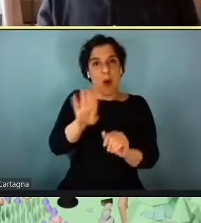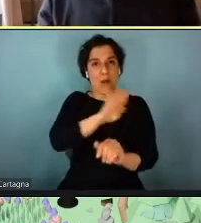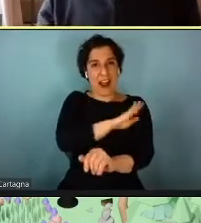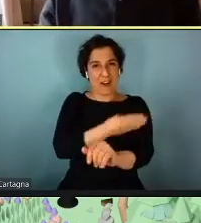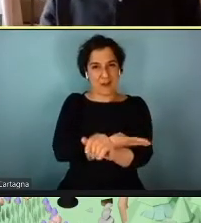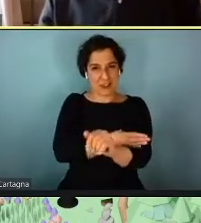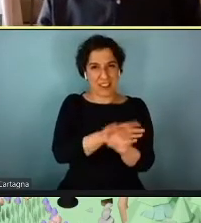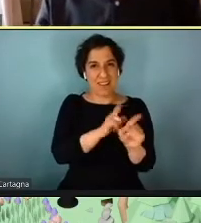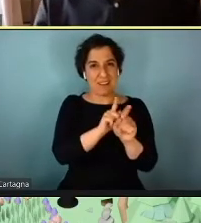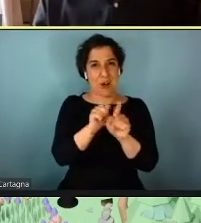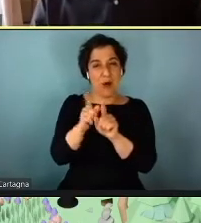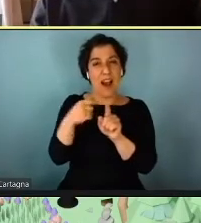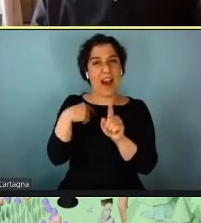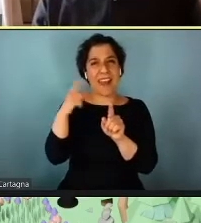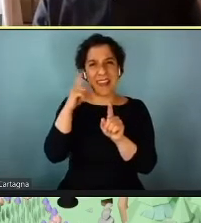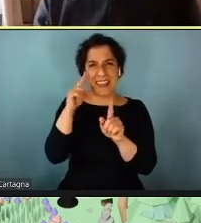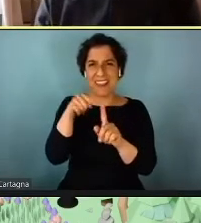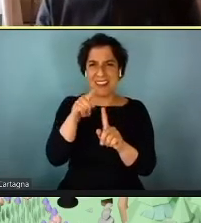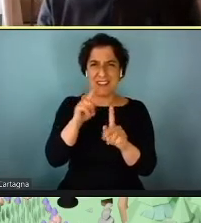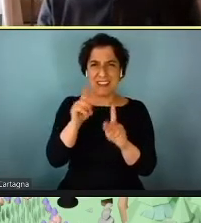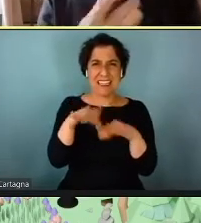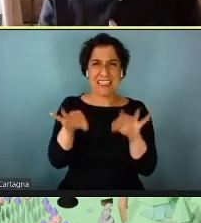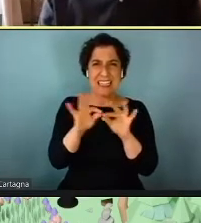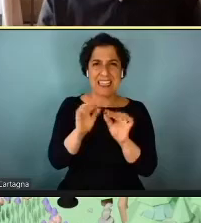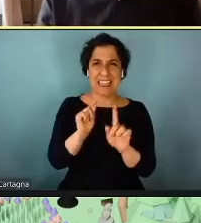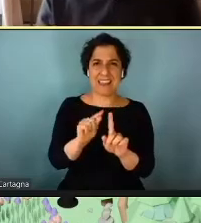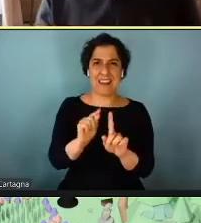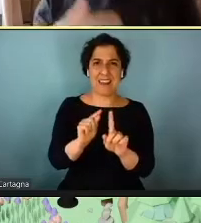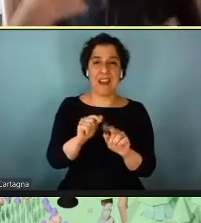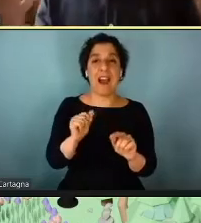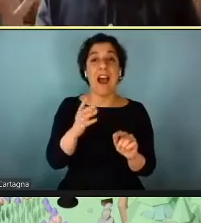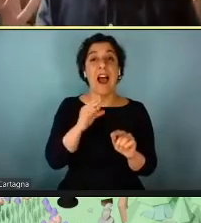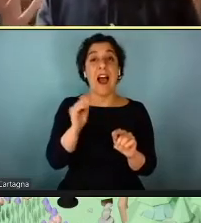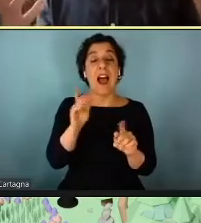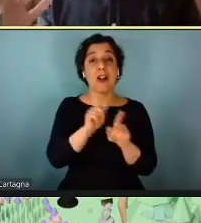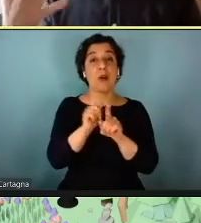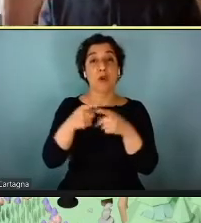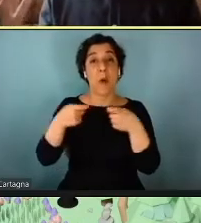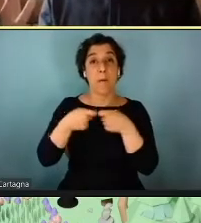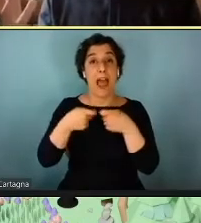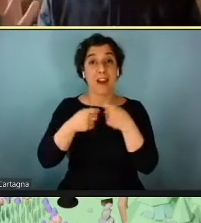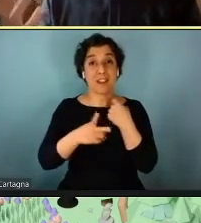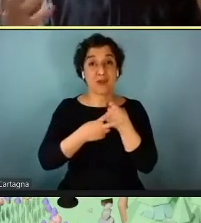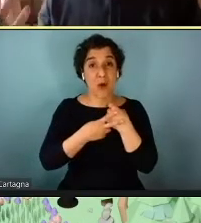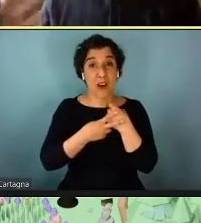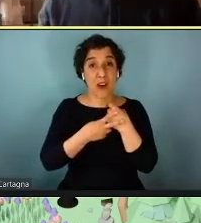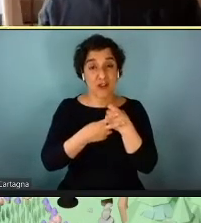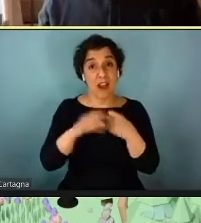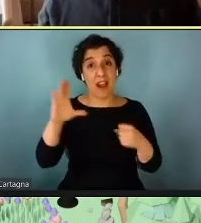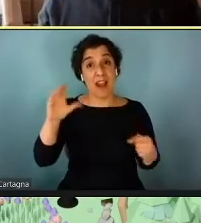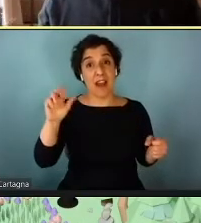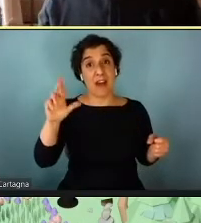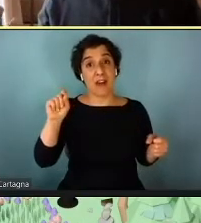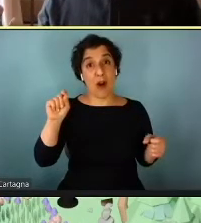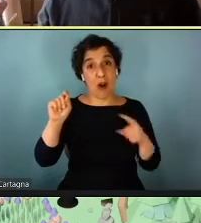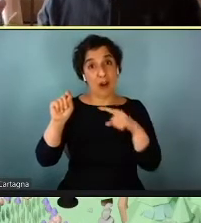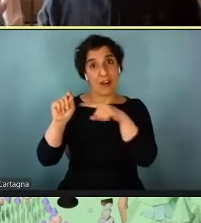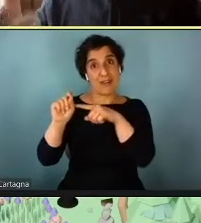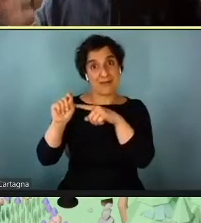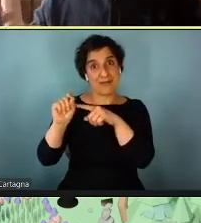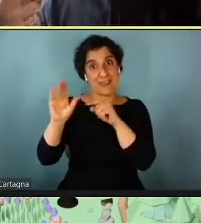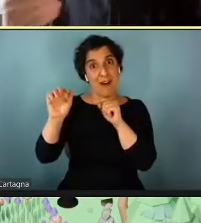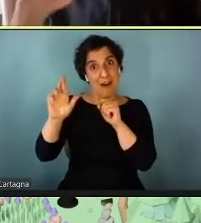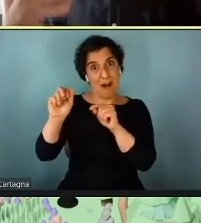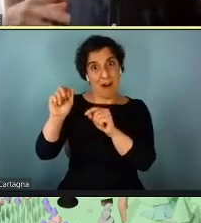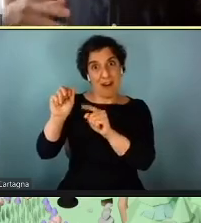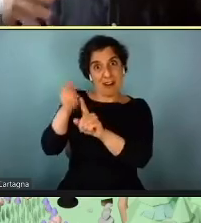I think key. And battery storage, and of course, cars are battery storage.